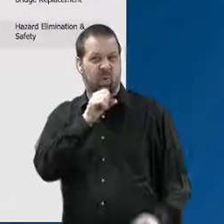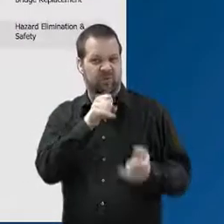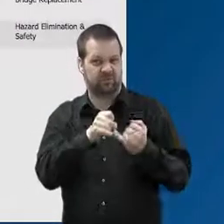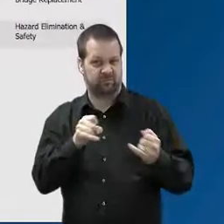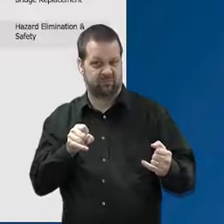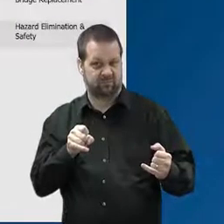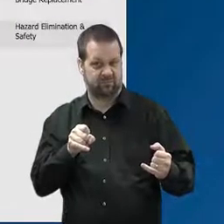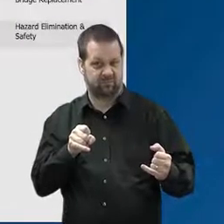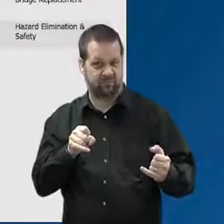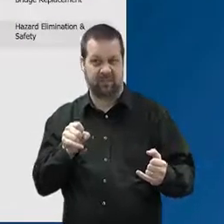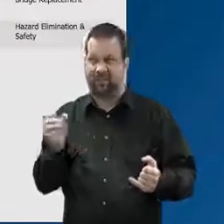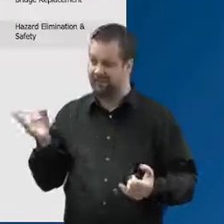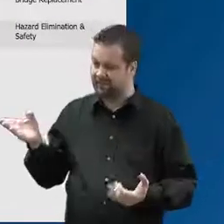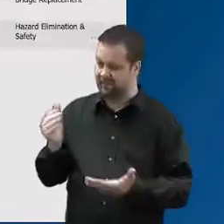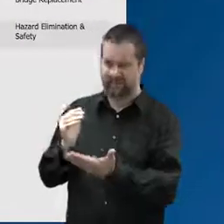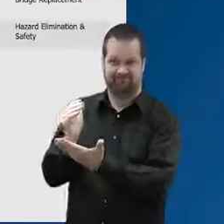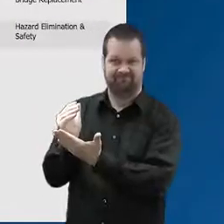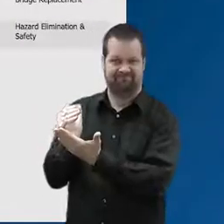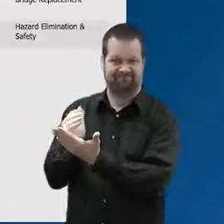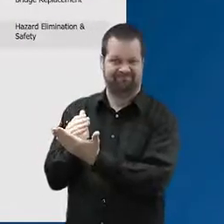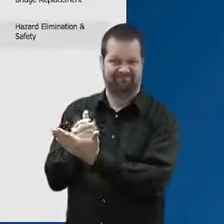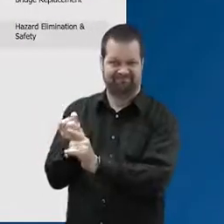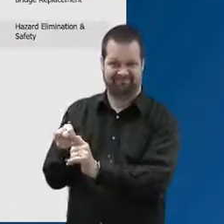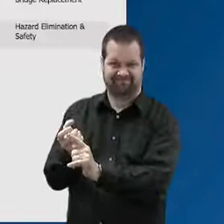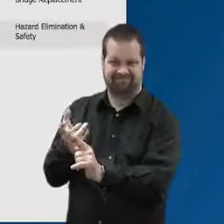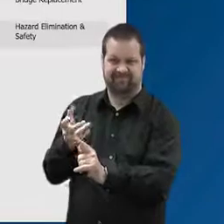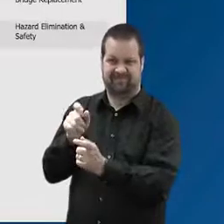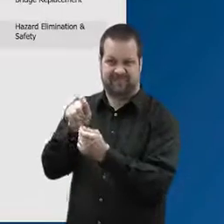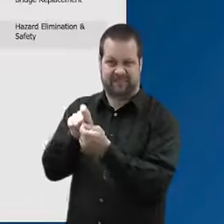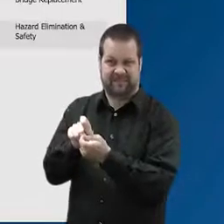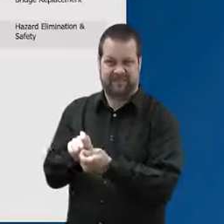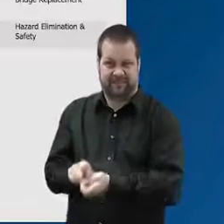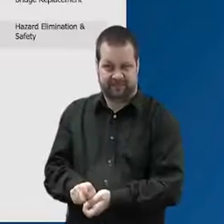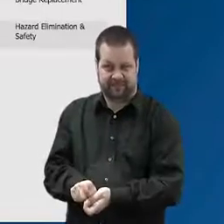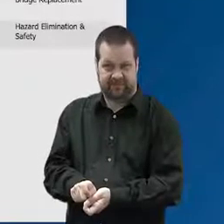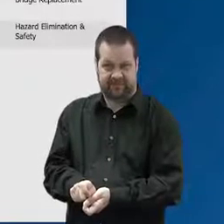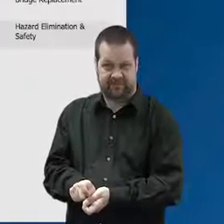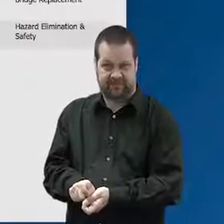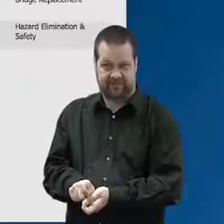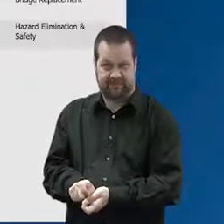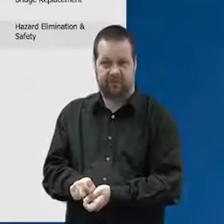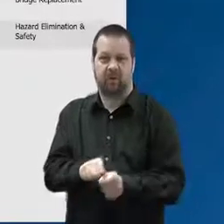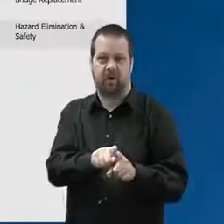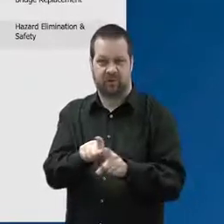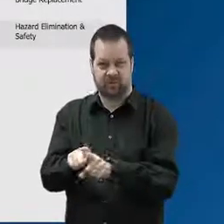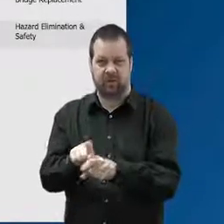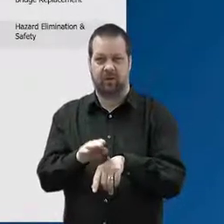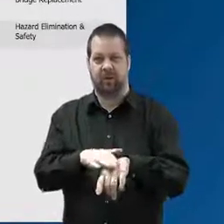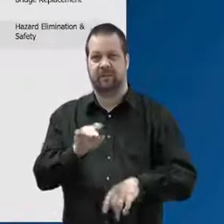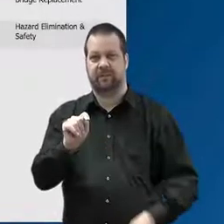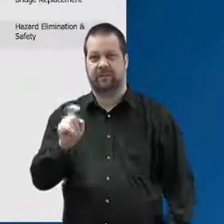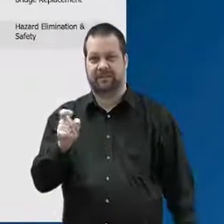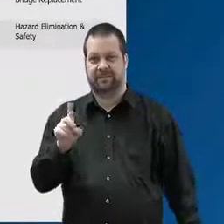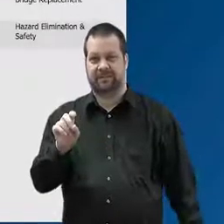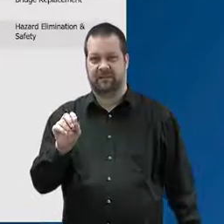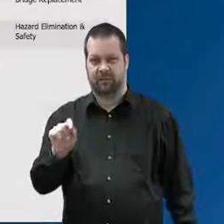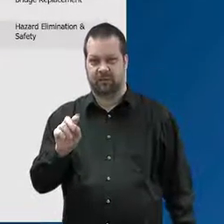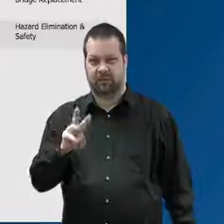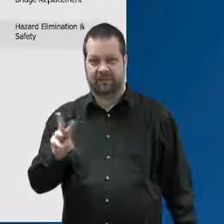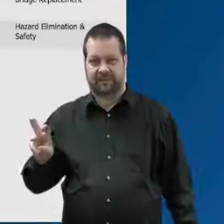Again, this list is a breakout of each of those projects for Bandera County, and these can be found on the TxDOT